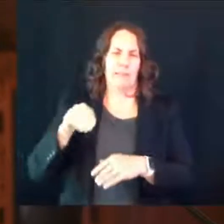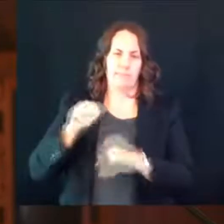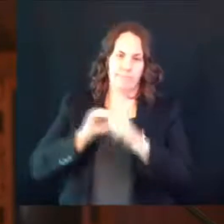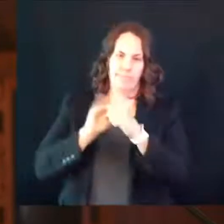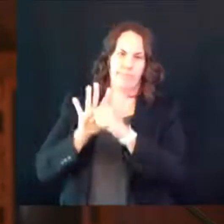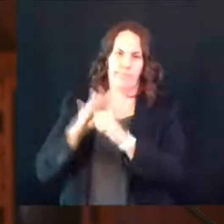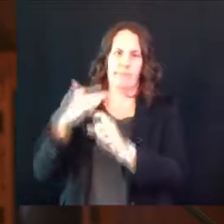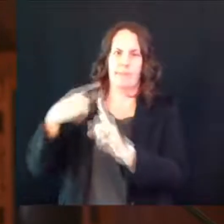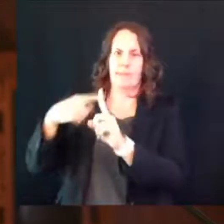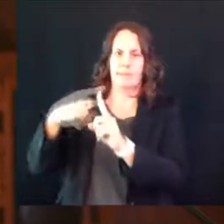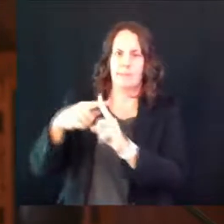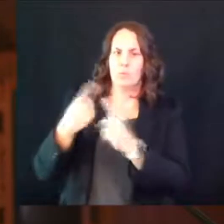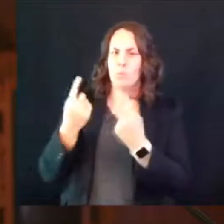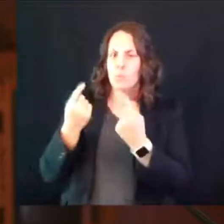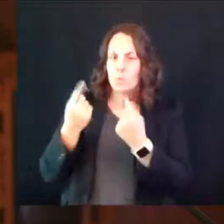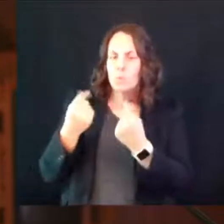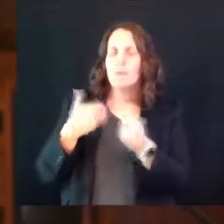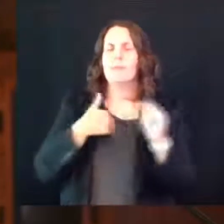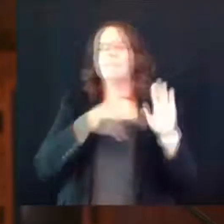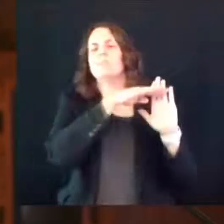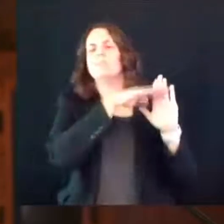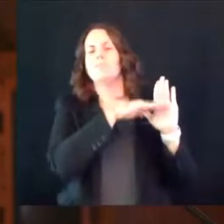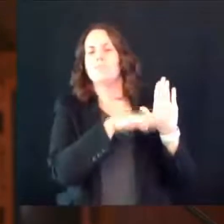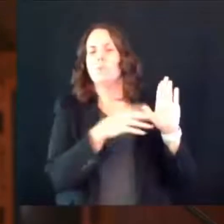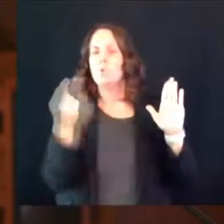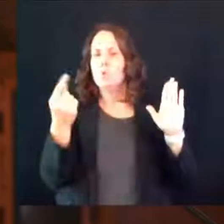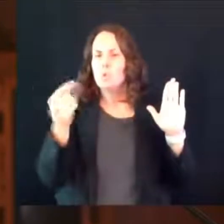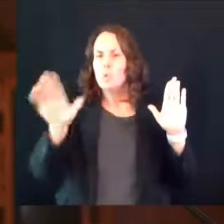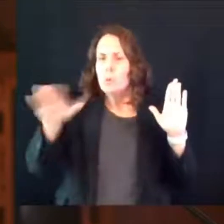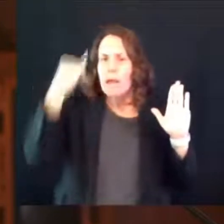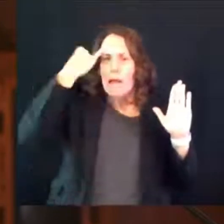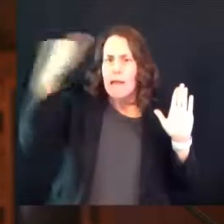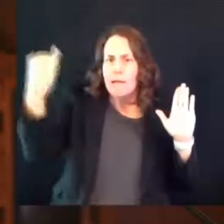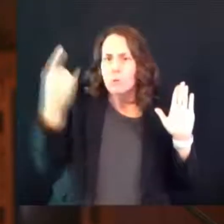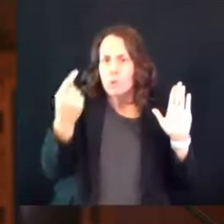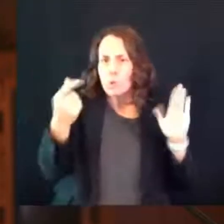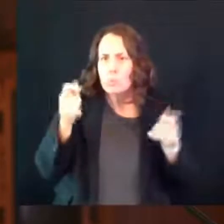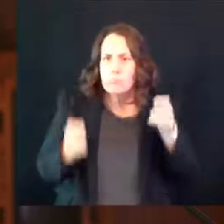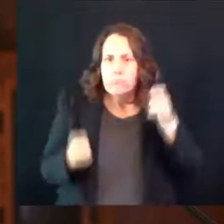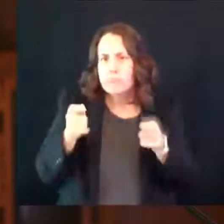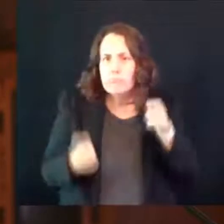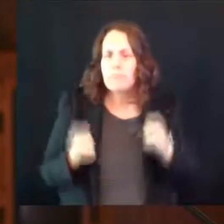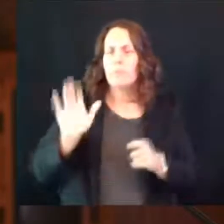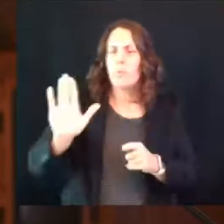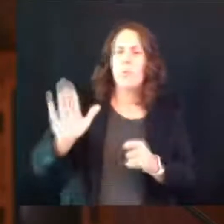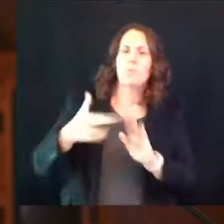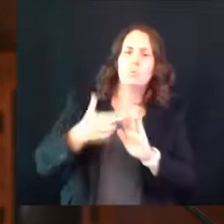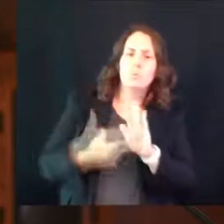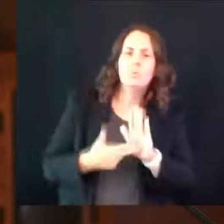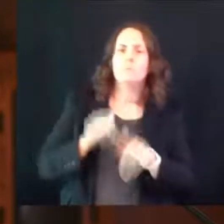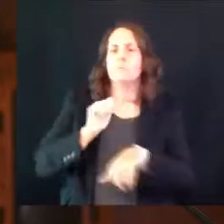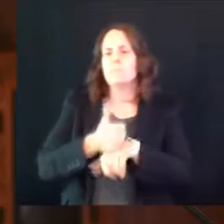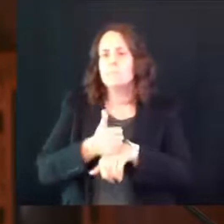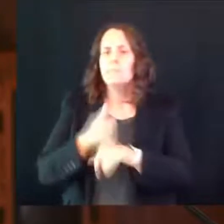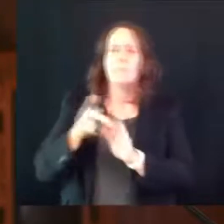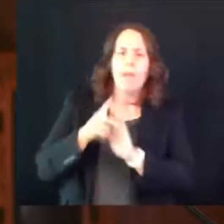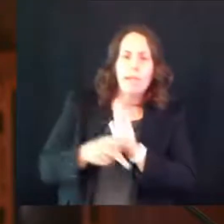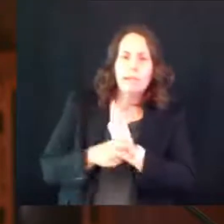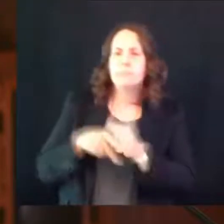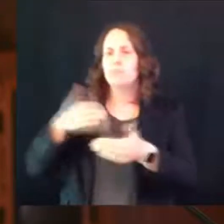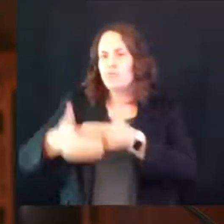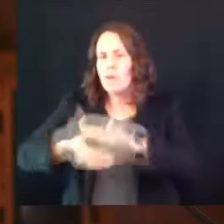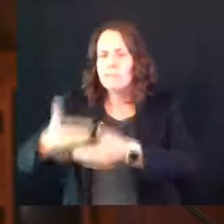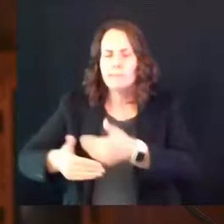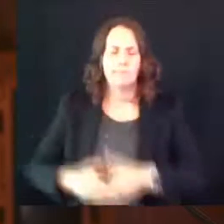capacity limitations, that order that we did today, they have available to them this guidance that steps